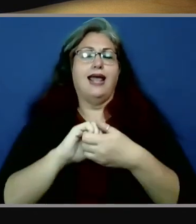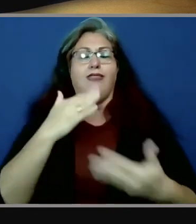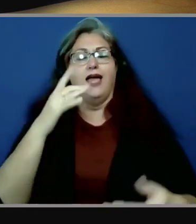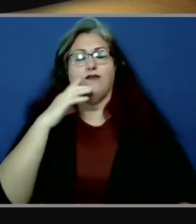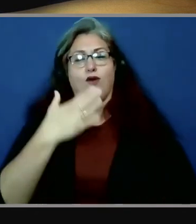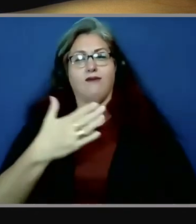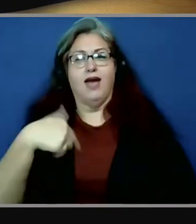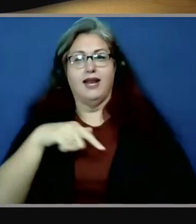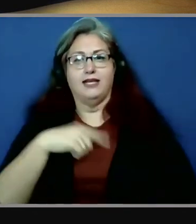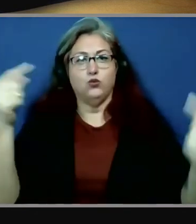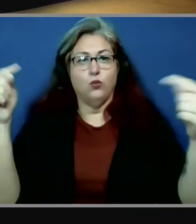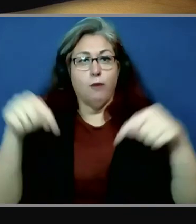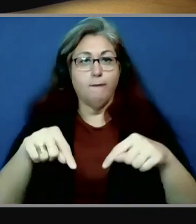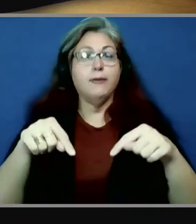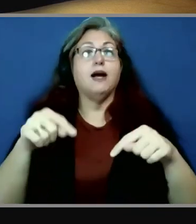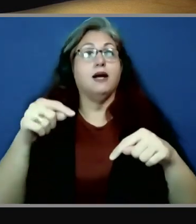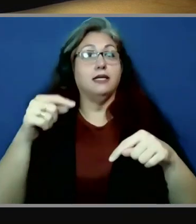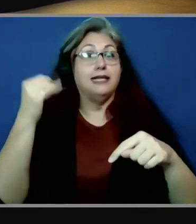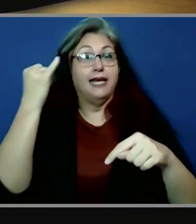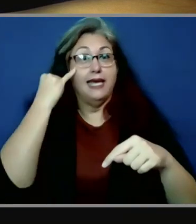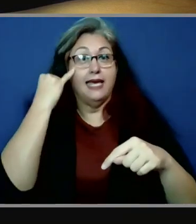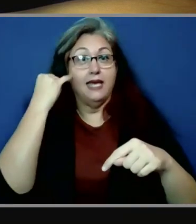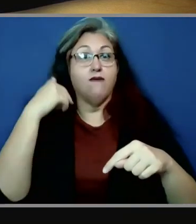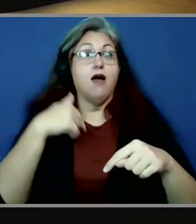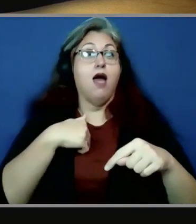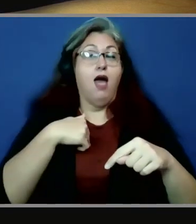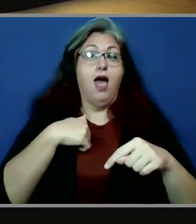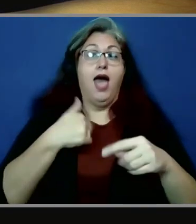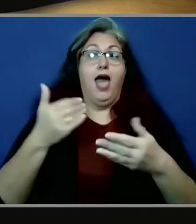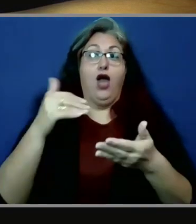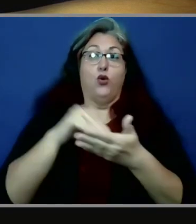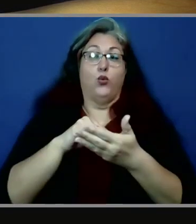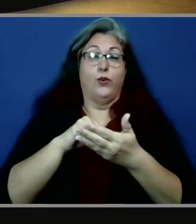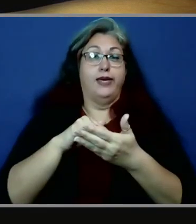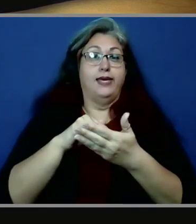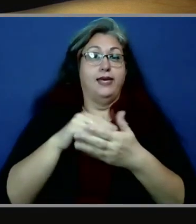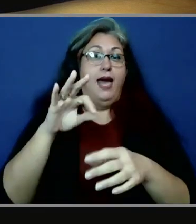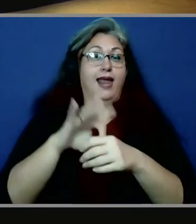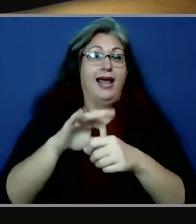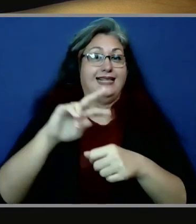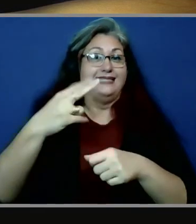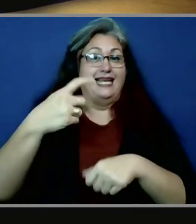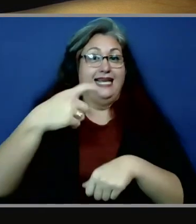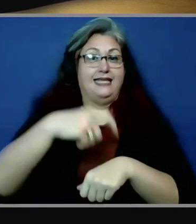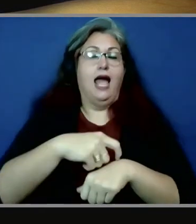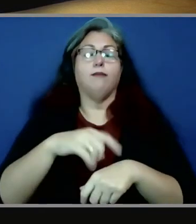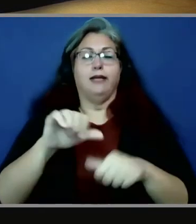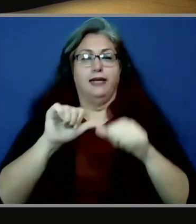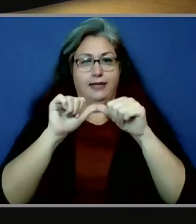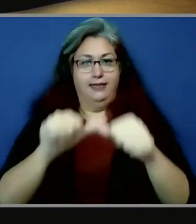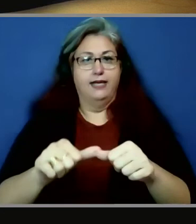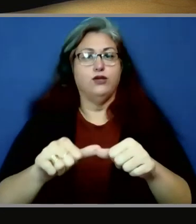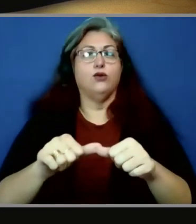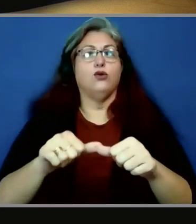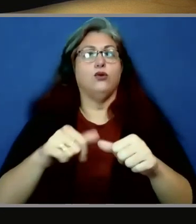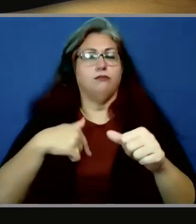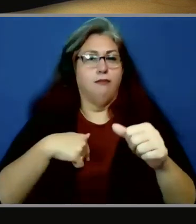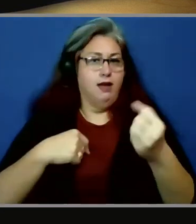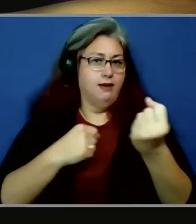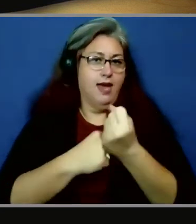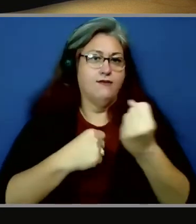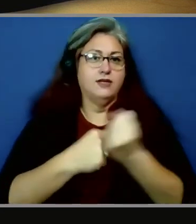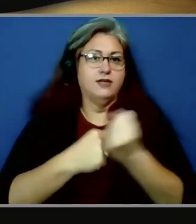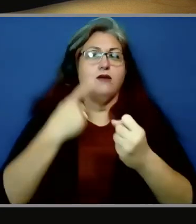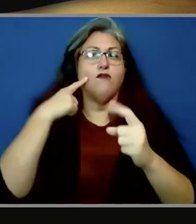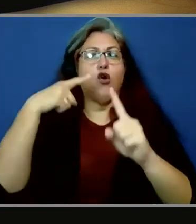here. If I am reelected for a second term, I'll continue my advocacy for